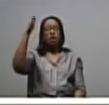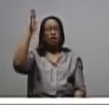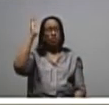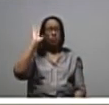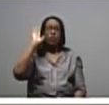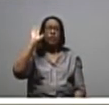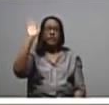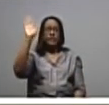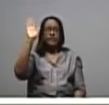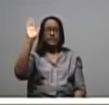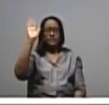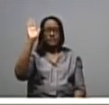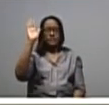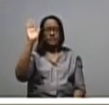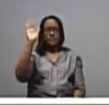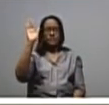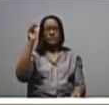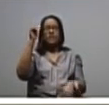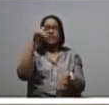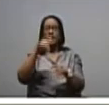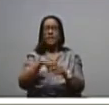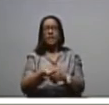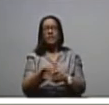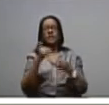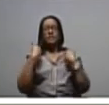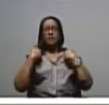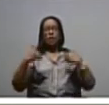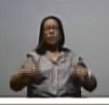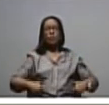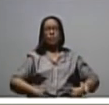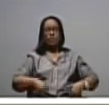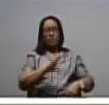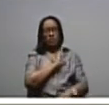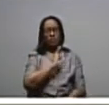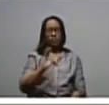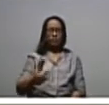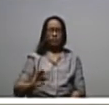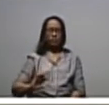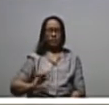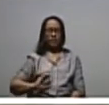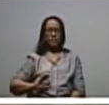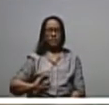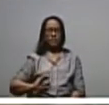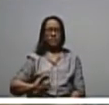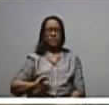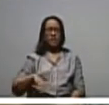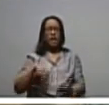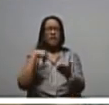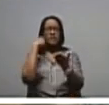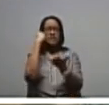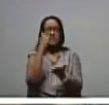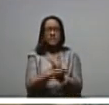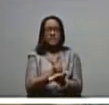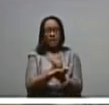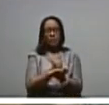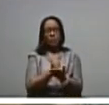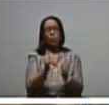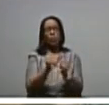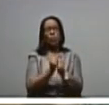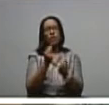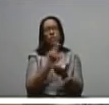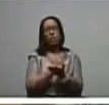incorporation into the body of Christ, sealed with the Spirit.